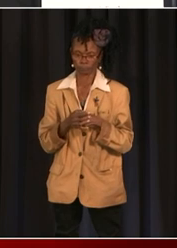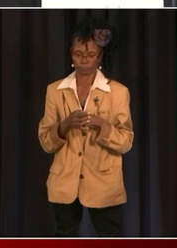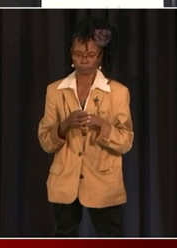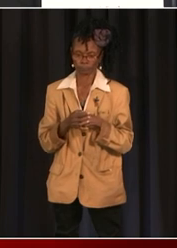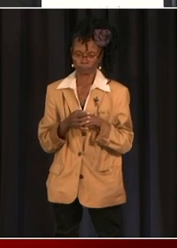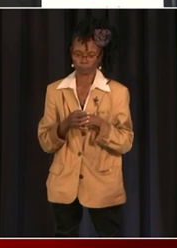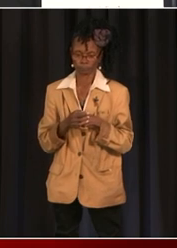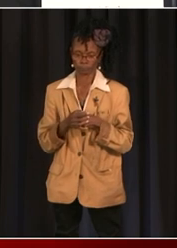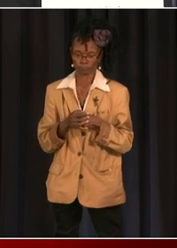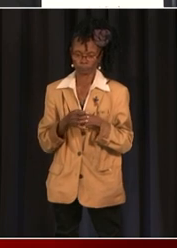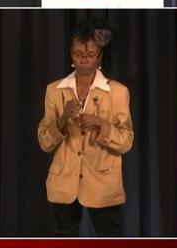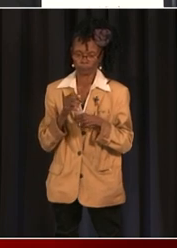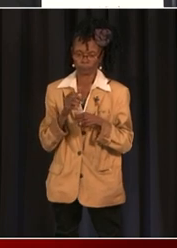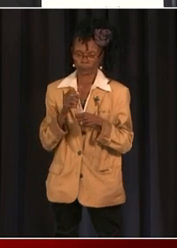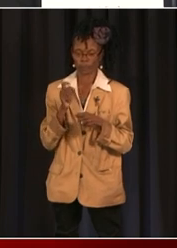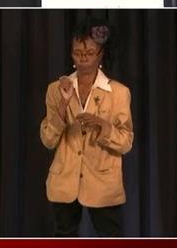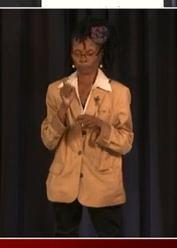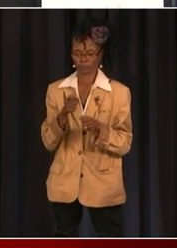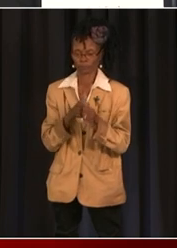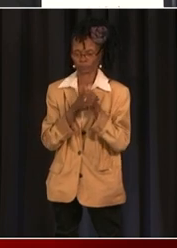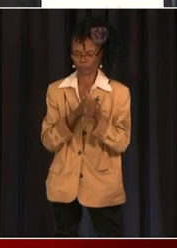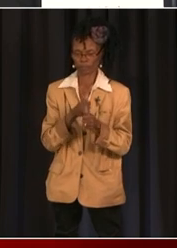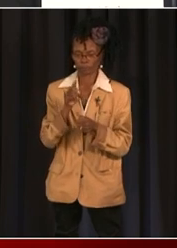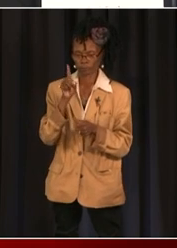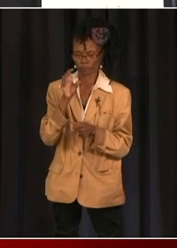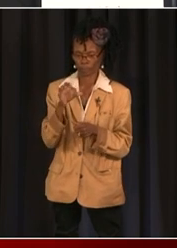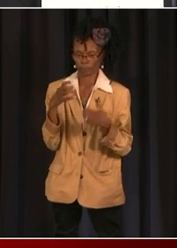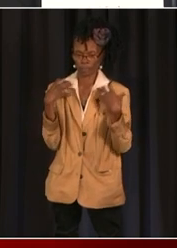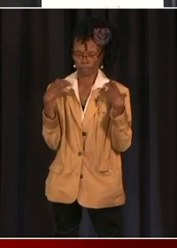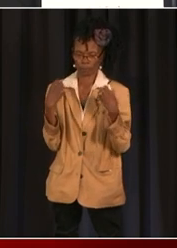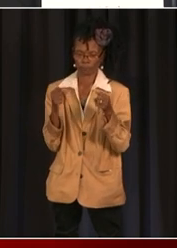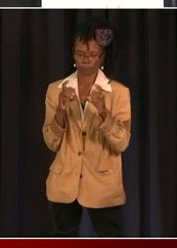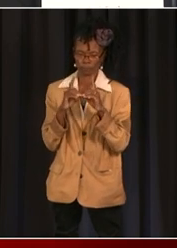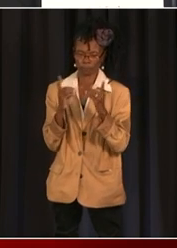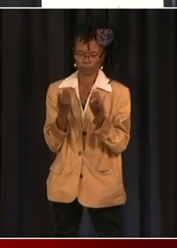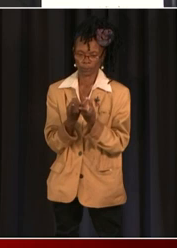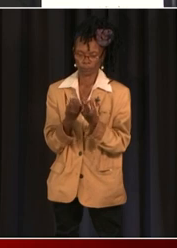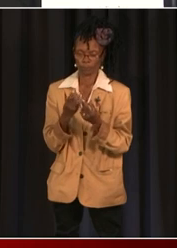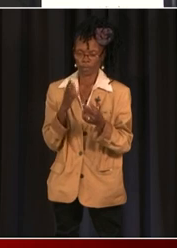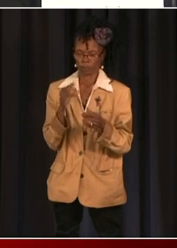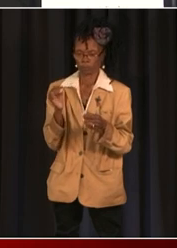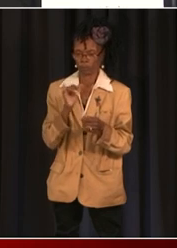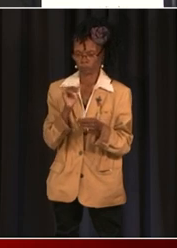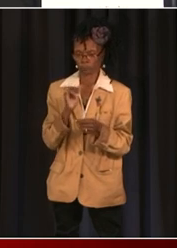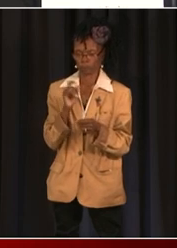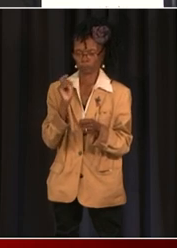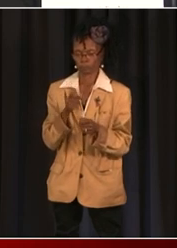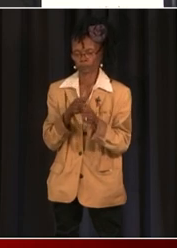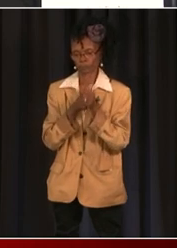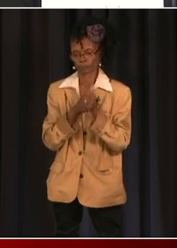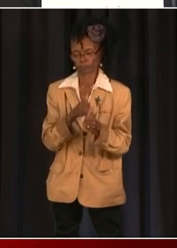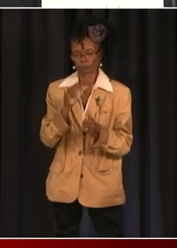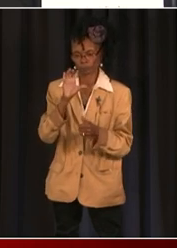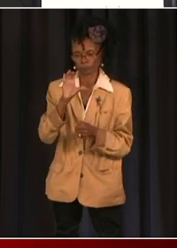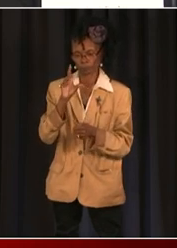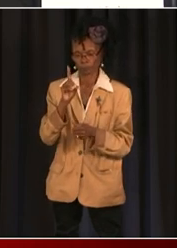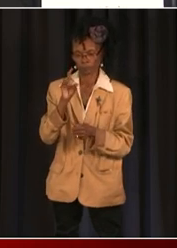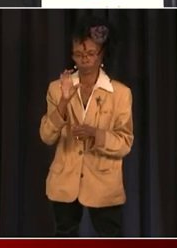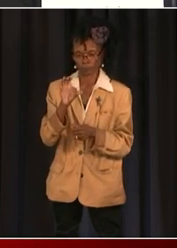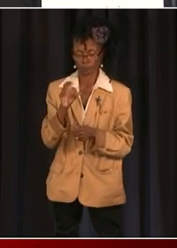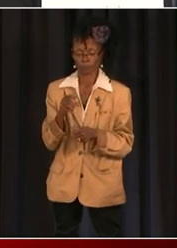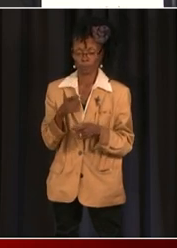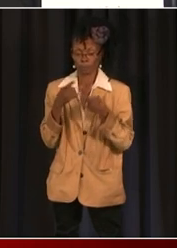is consistent with the DC Health latest guidance and also consistent with the CDC guidance as well. Masks can